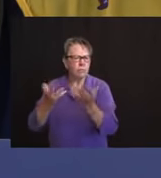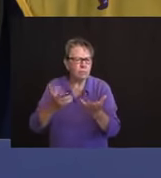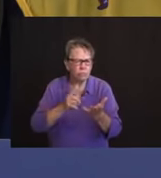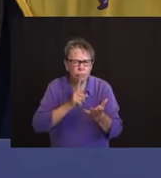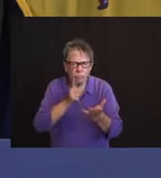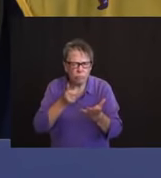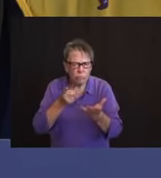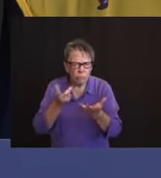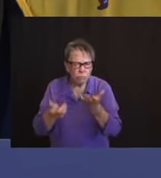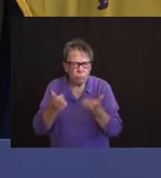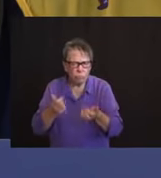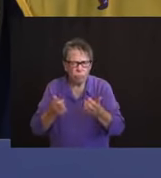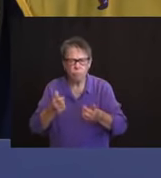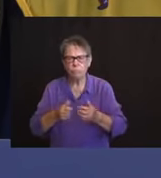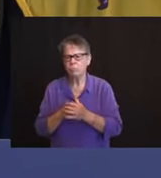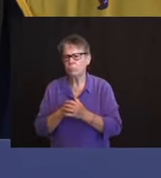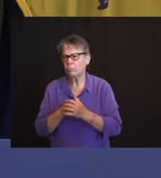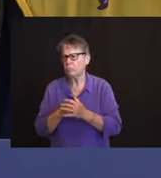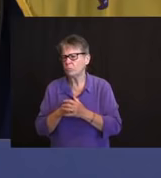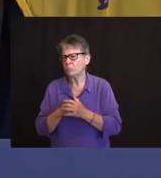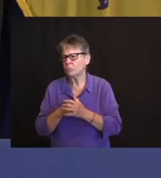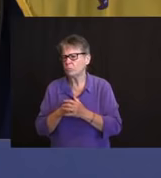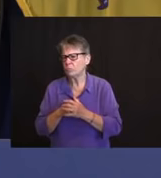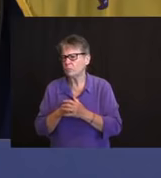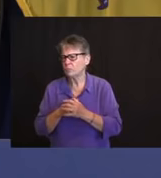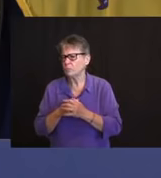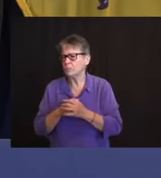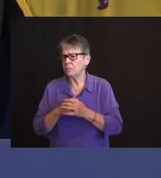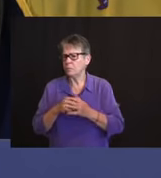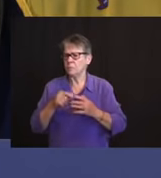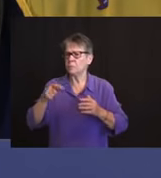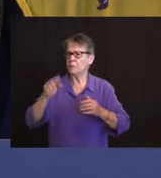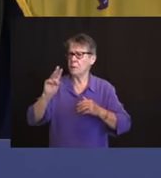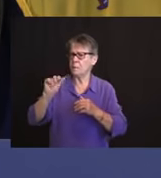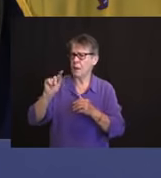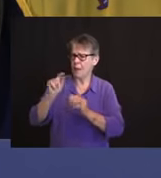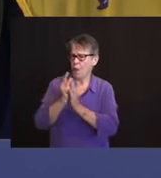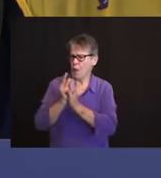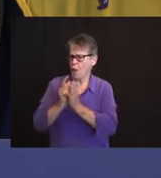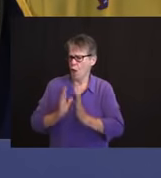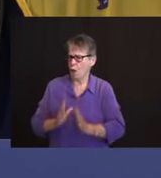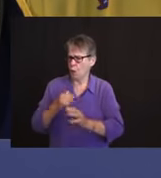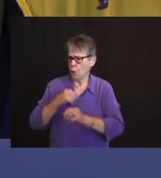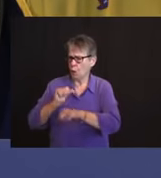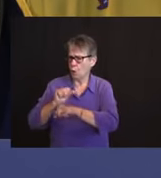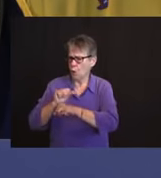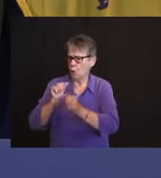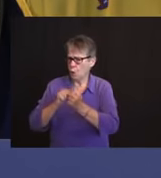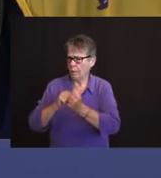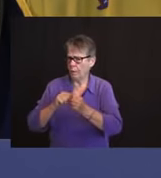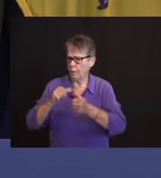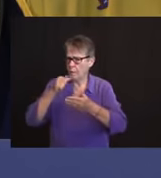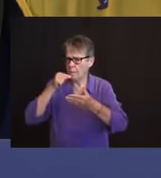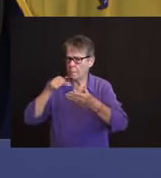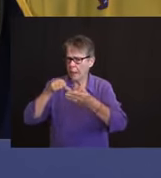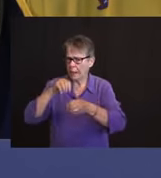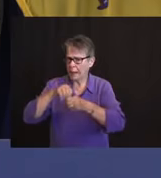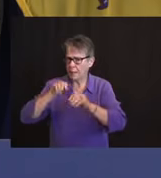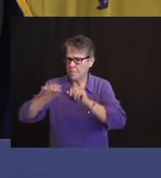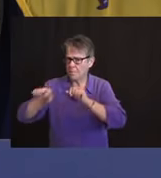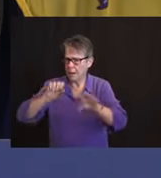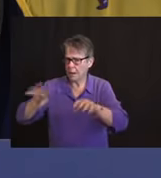to ensure that the ballots are delivered promptly and properly. The Department of State has announced, both through